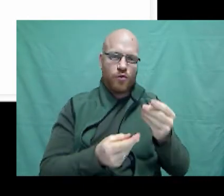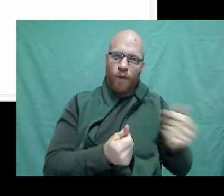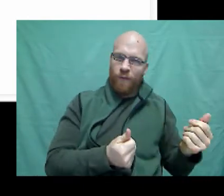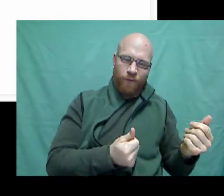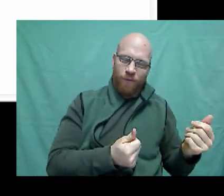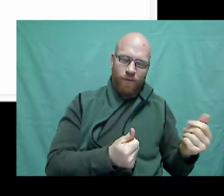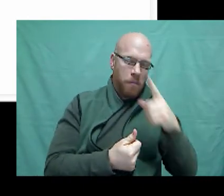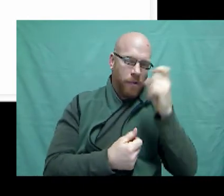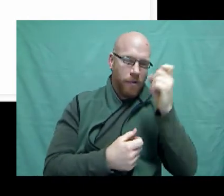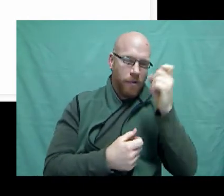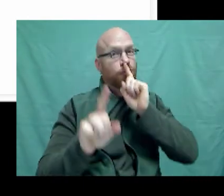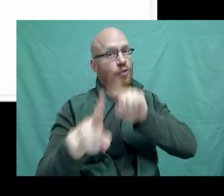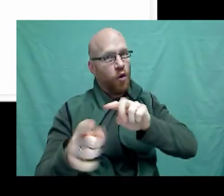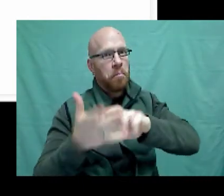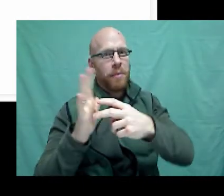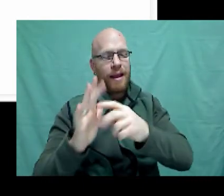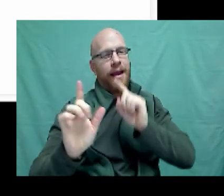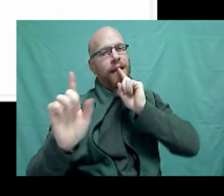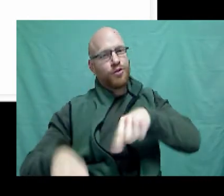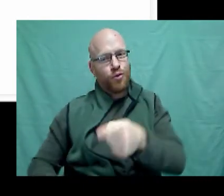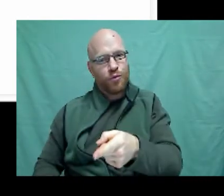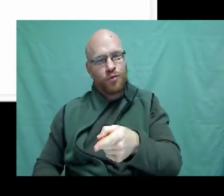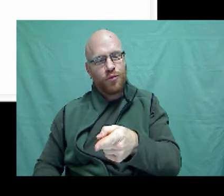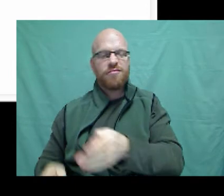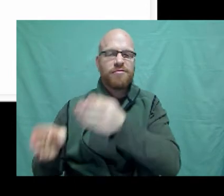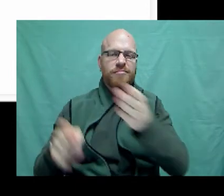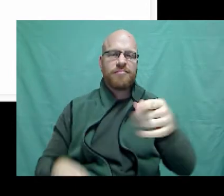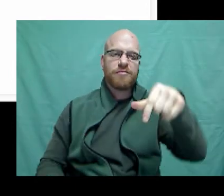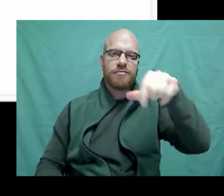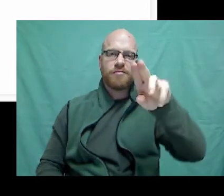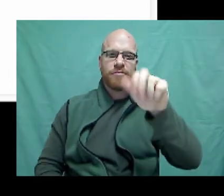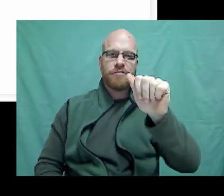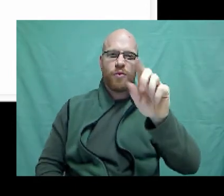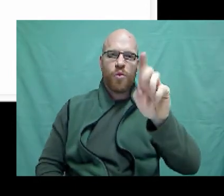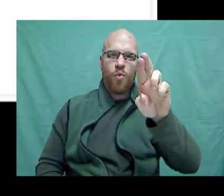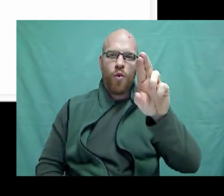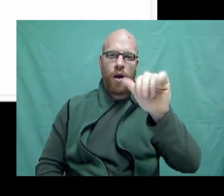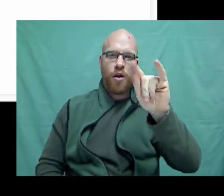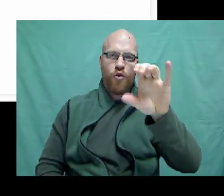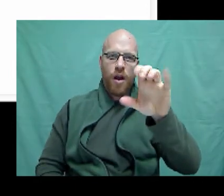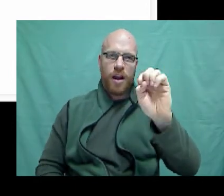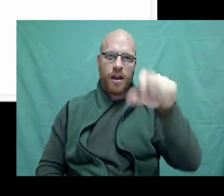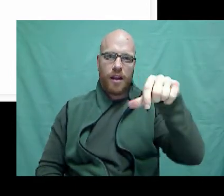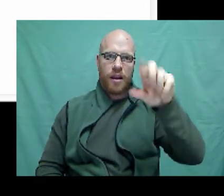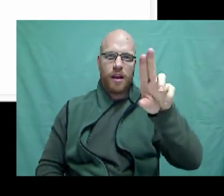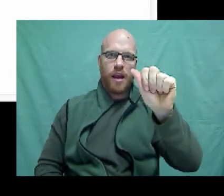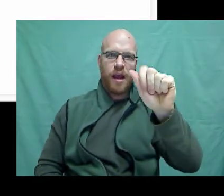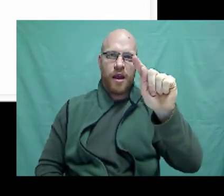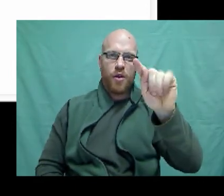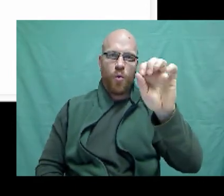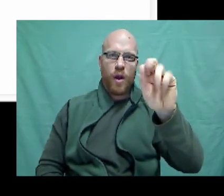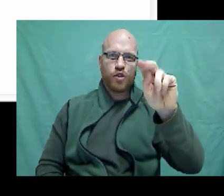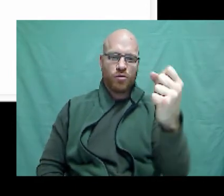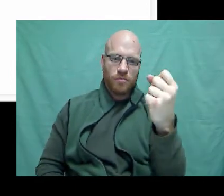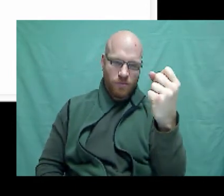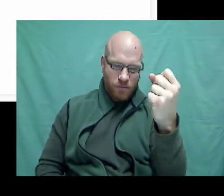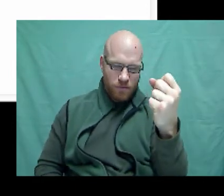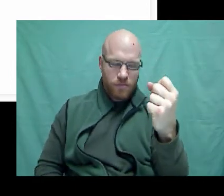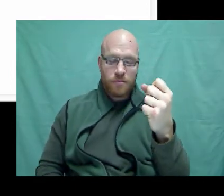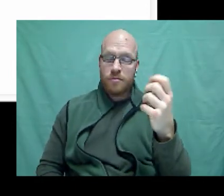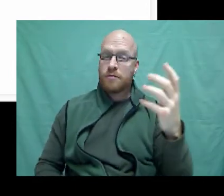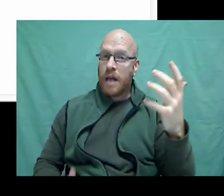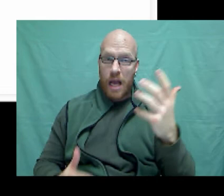not solve as in dissolve. We're going to solve quadratic equations